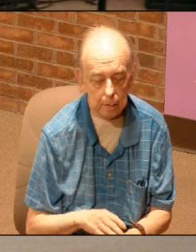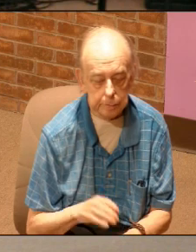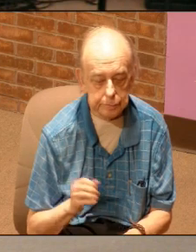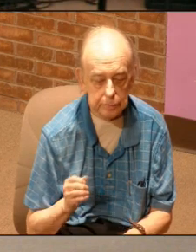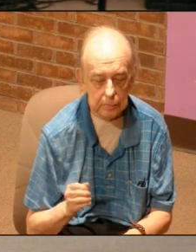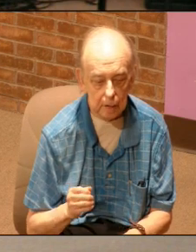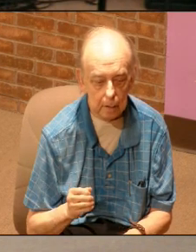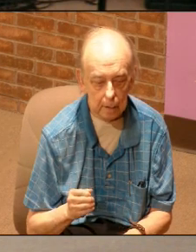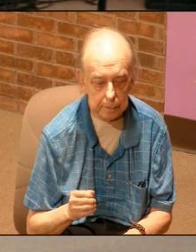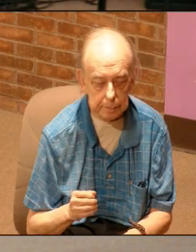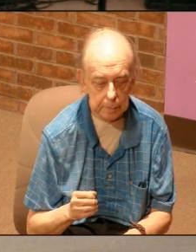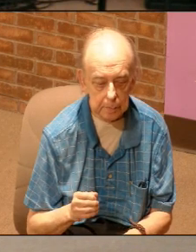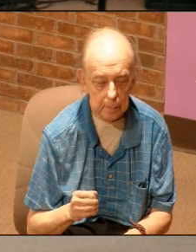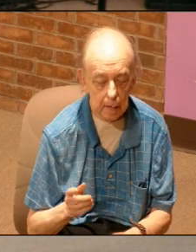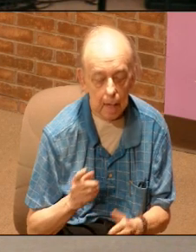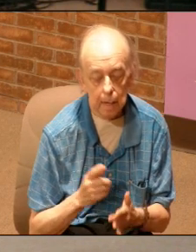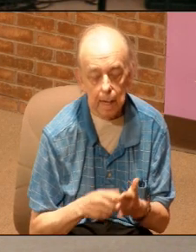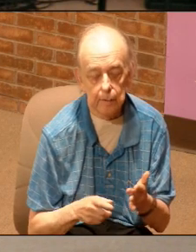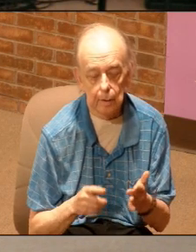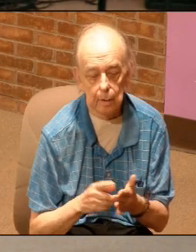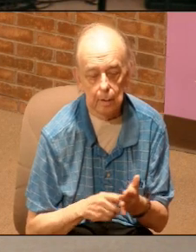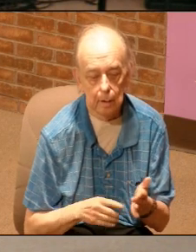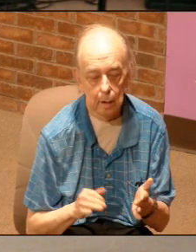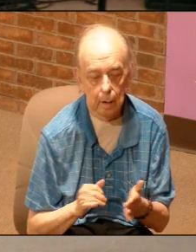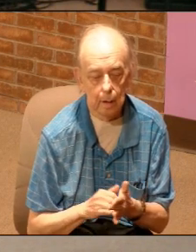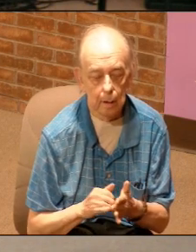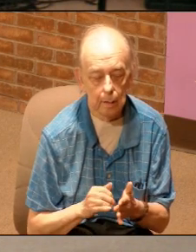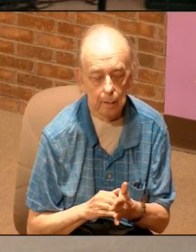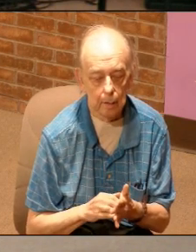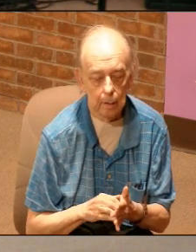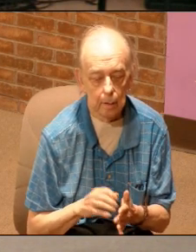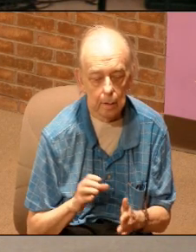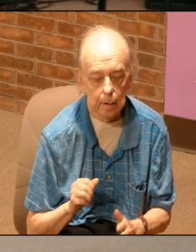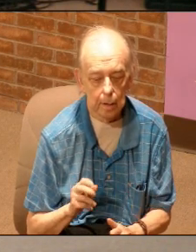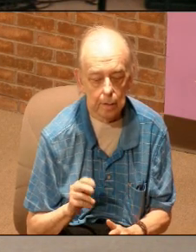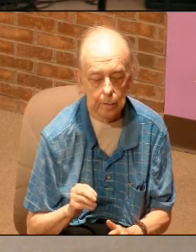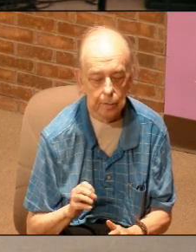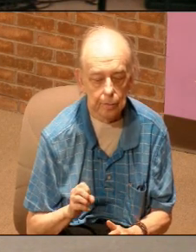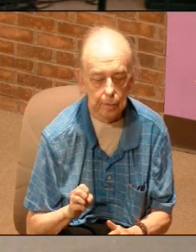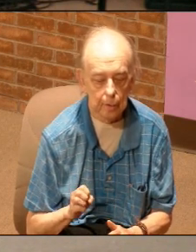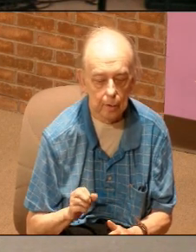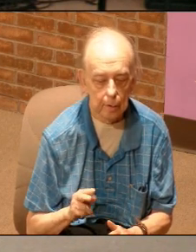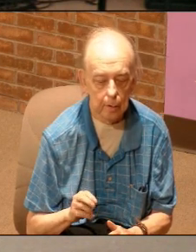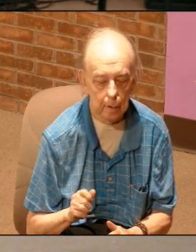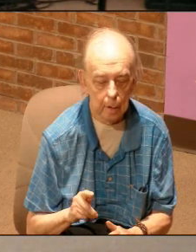took and canceled that conservative